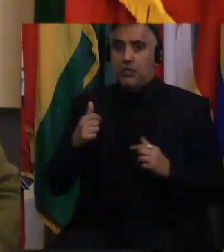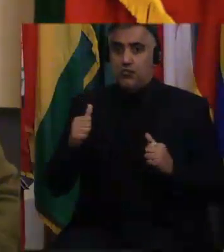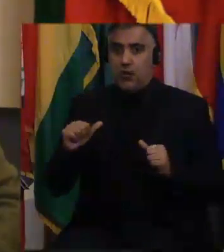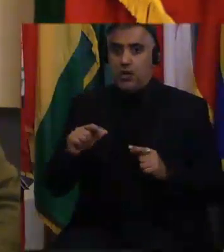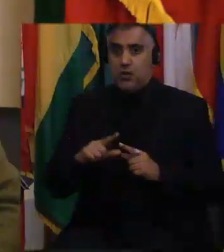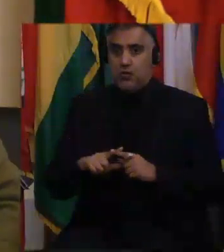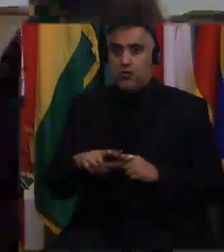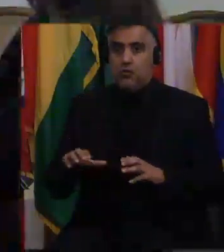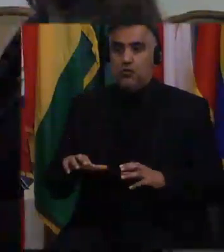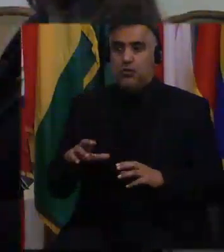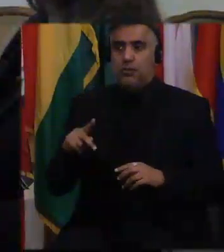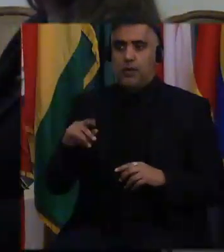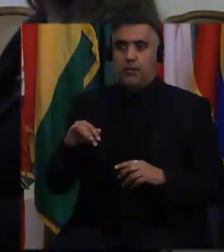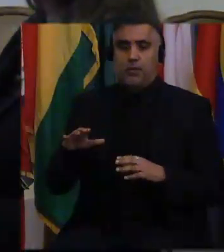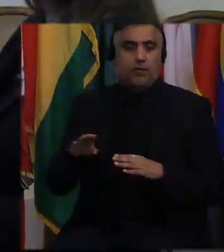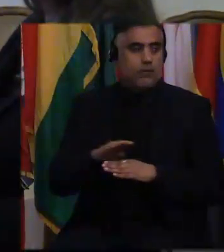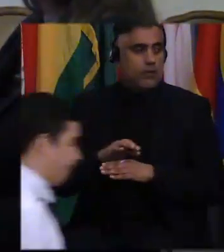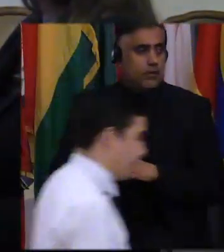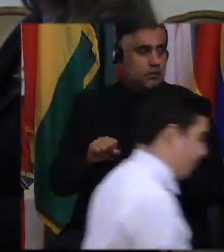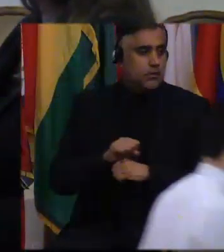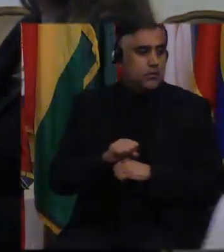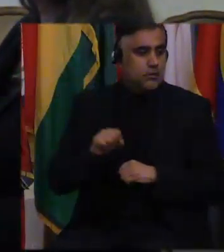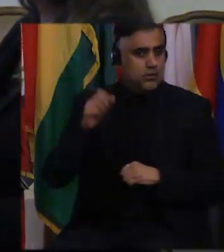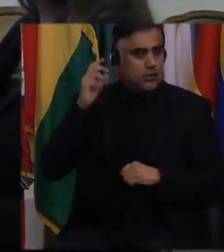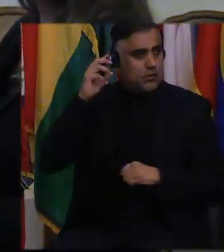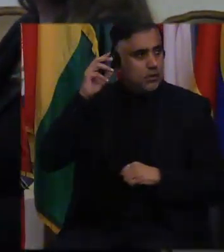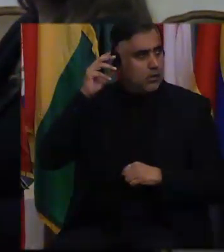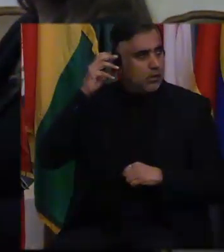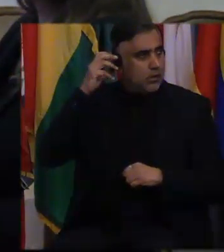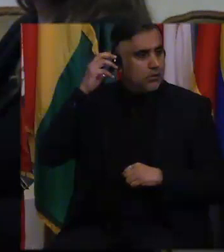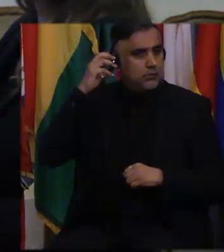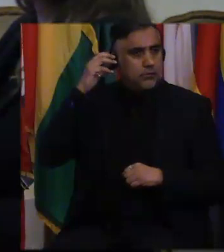very much, Silvia. De Boca, please.